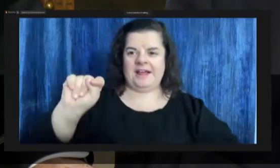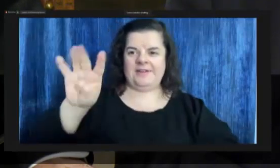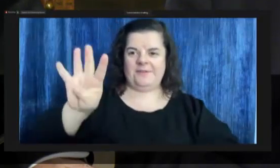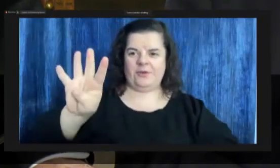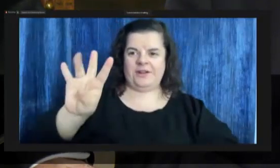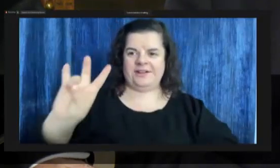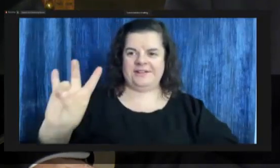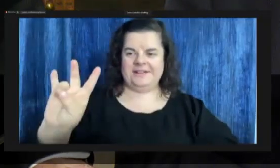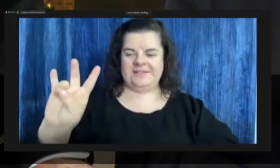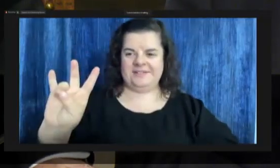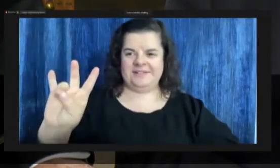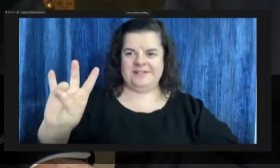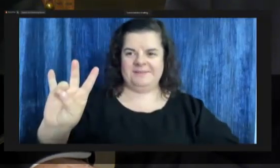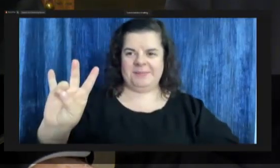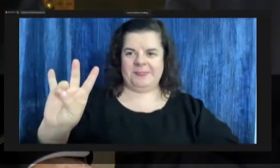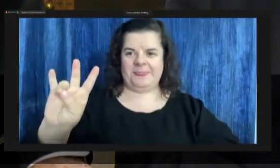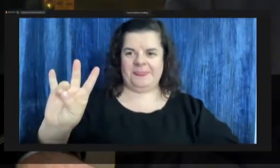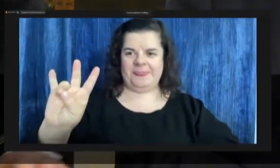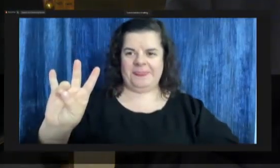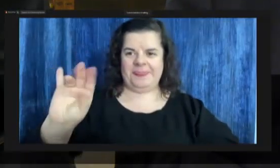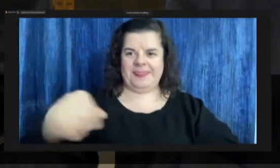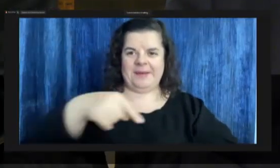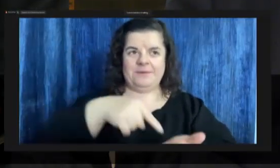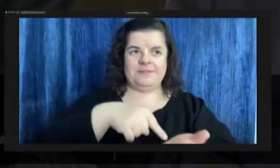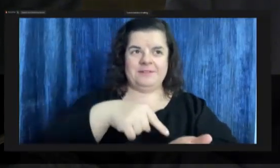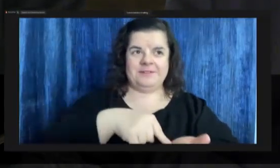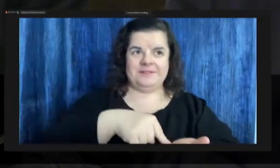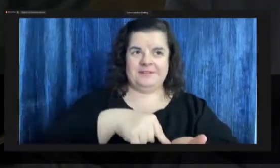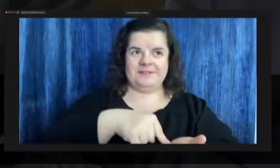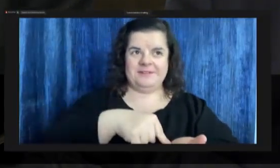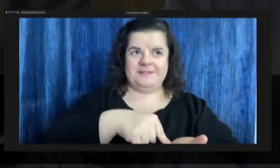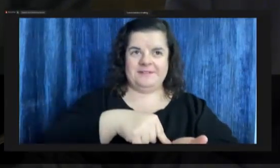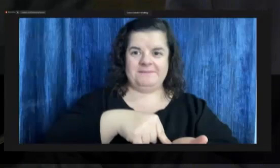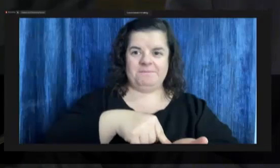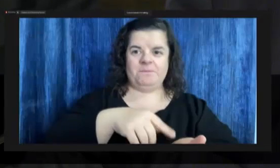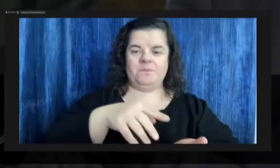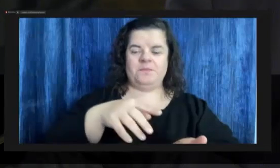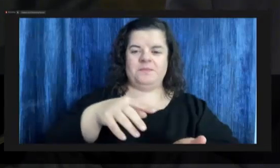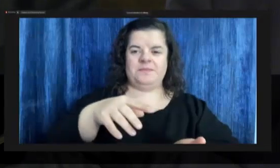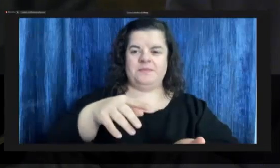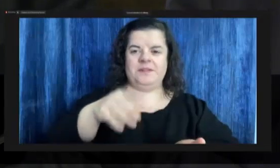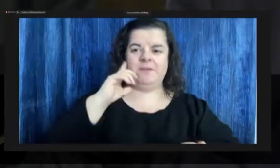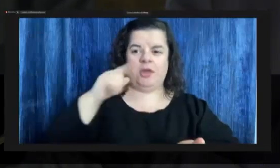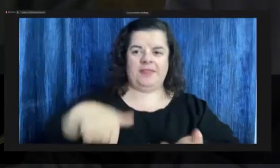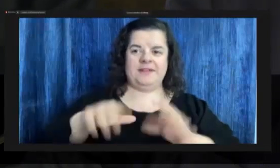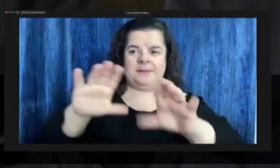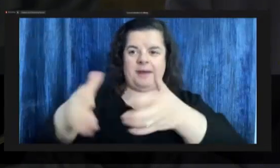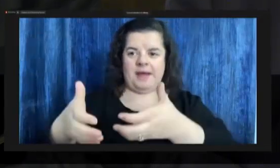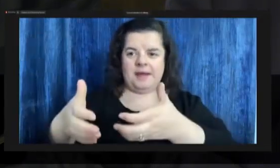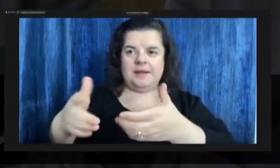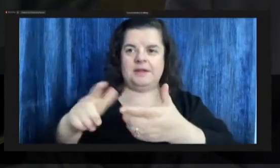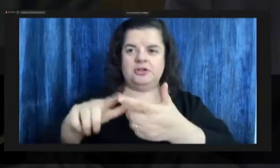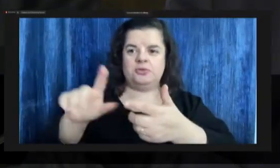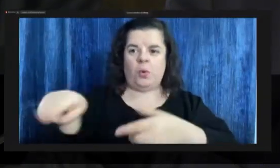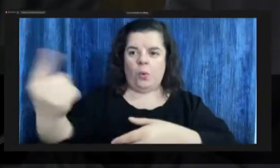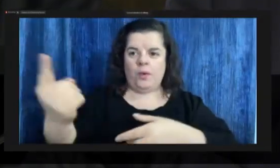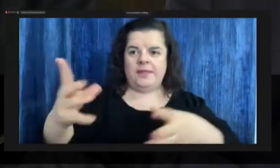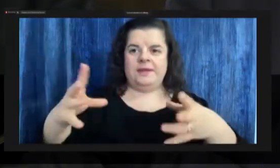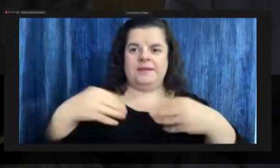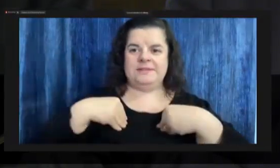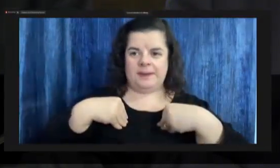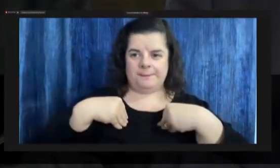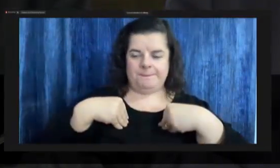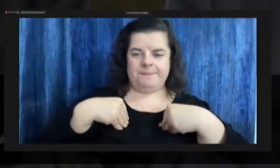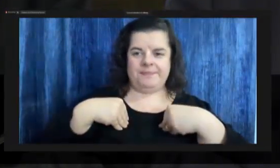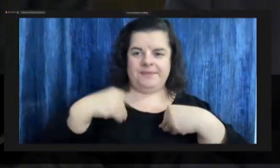was the due diligence, the fiscal due diligence of this body to only accept half of